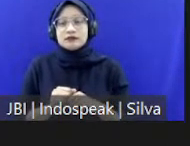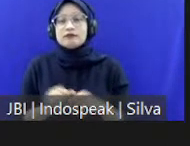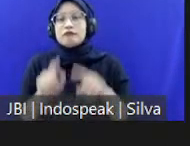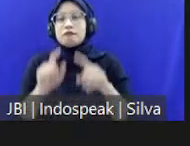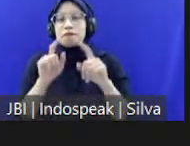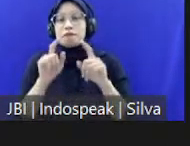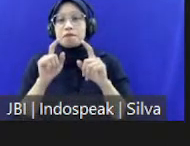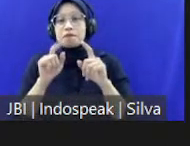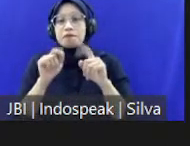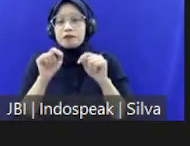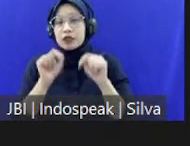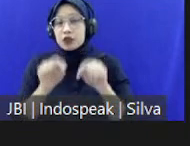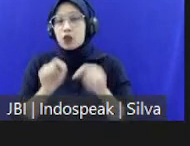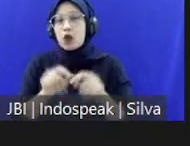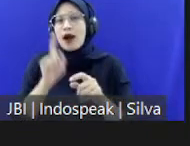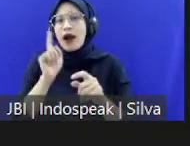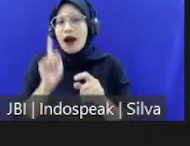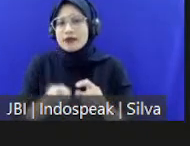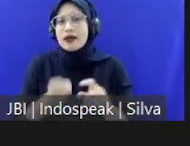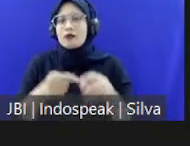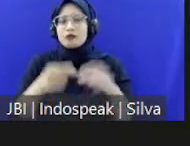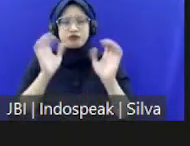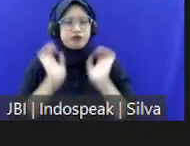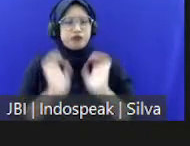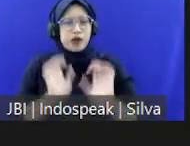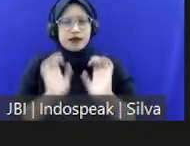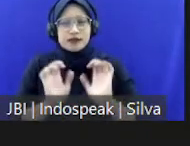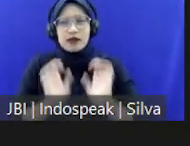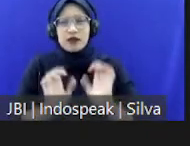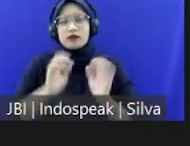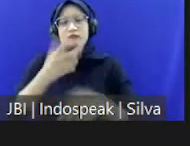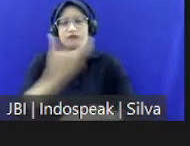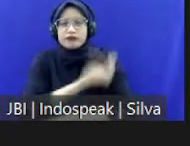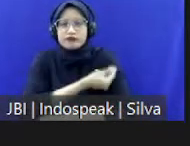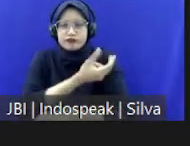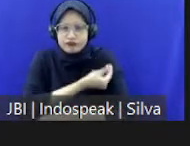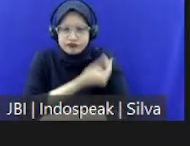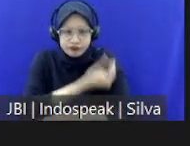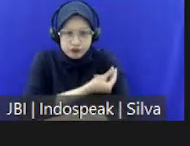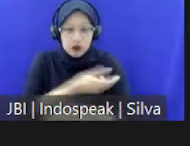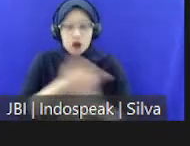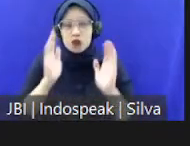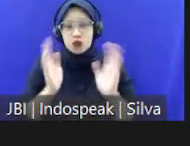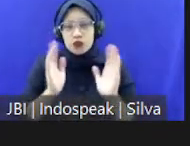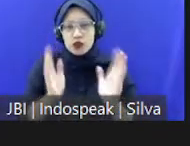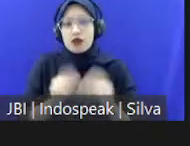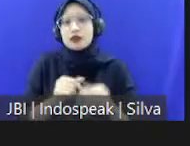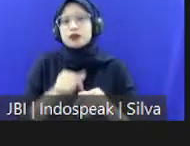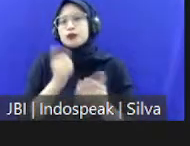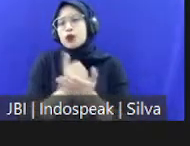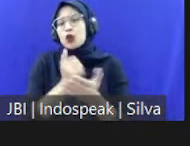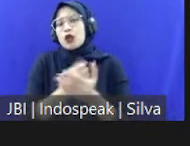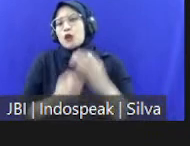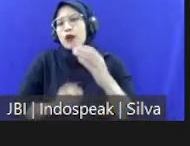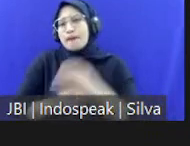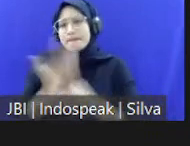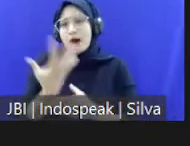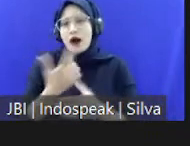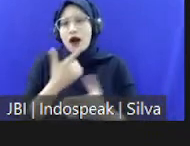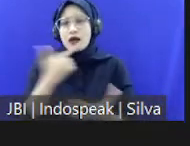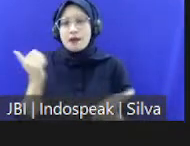That's a significant achievement, especially in light of our own vaccination here in